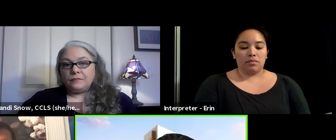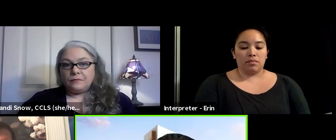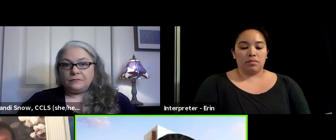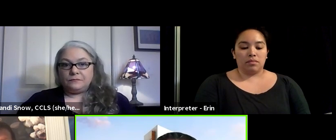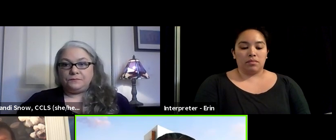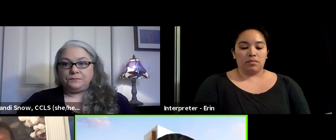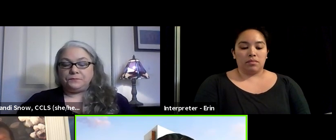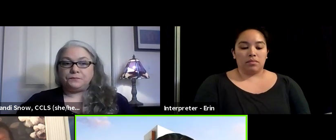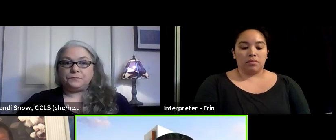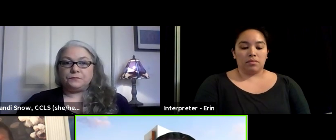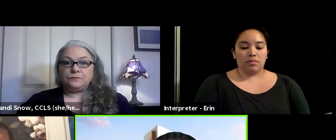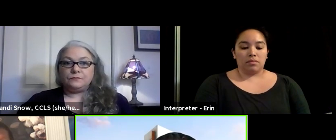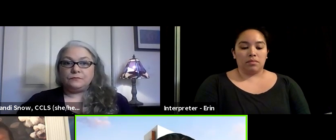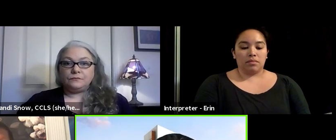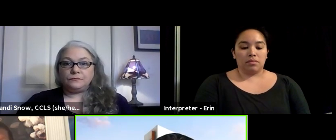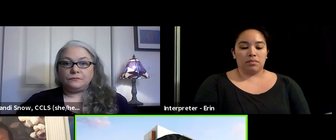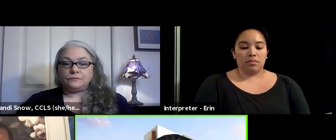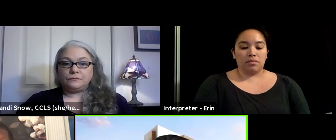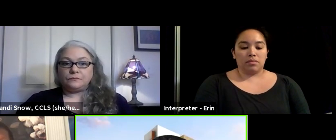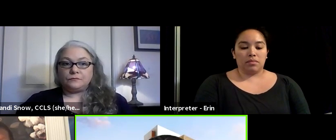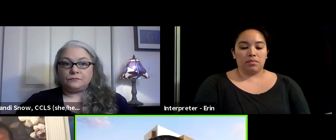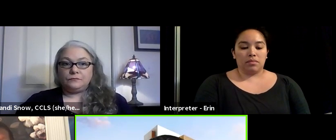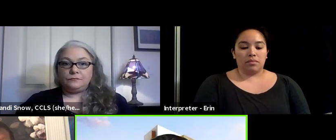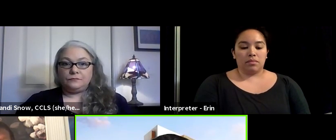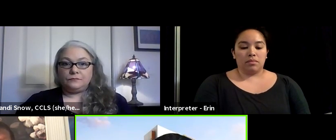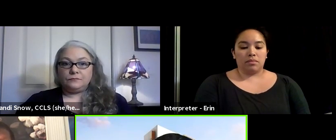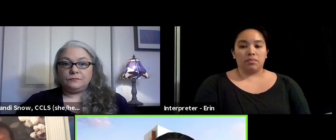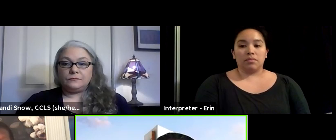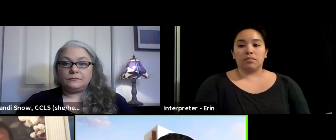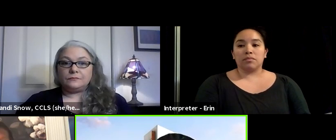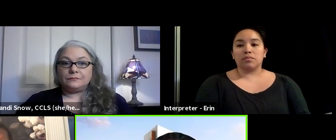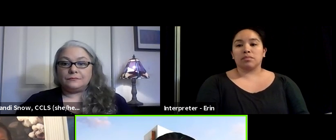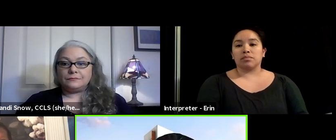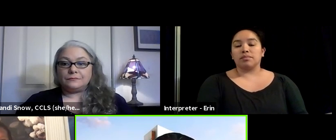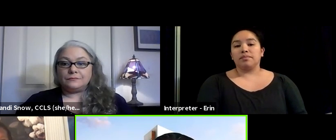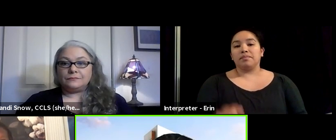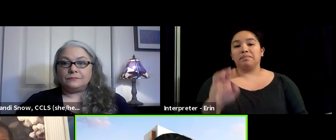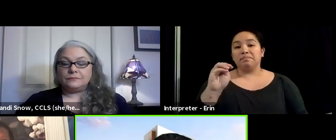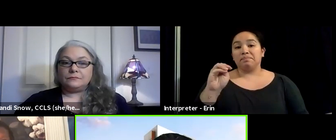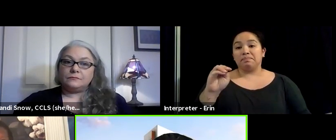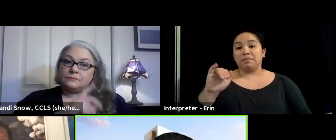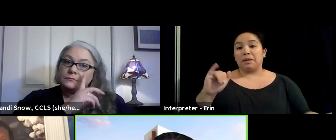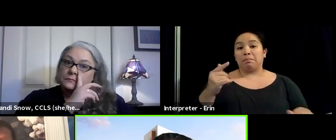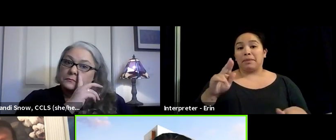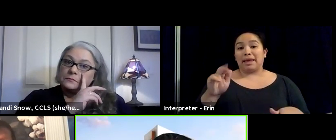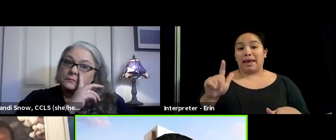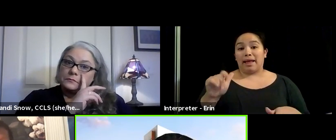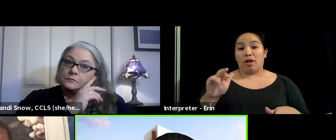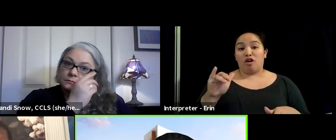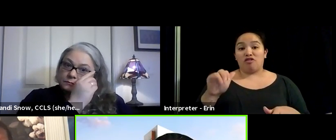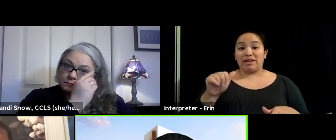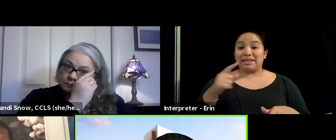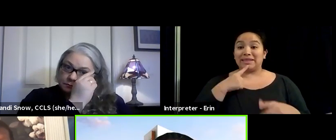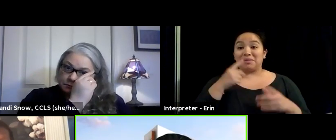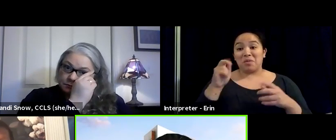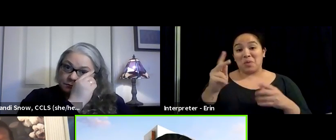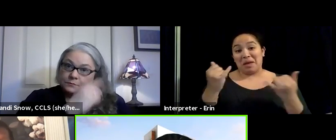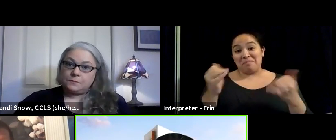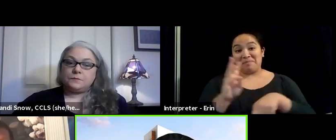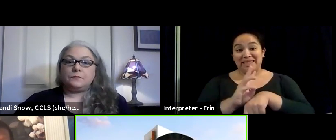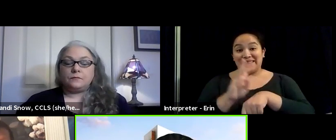Great, thanks, Gavin. Well, I think it's officially 6 o'clock, so we'll get this virtual